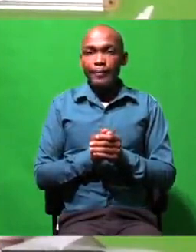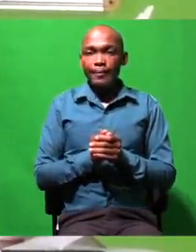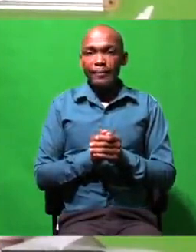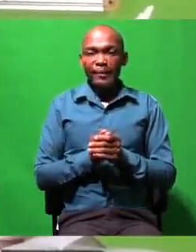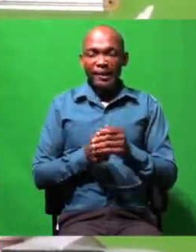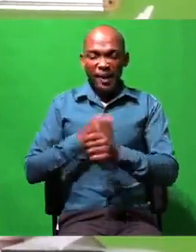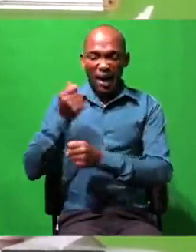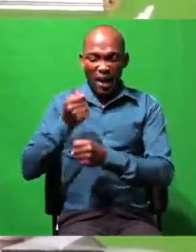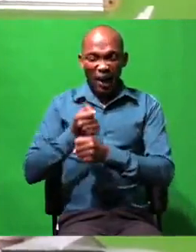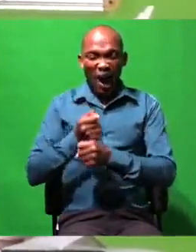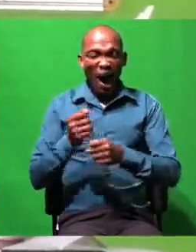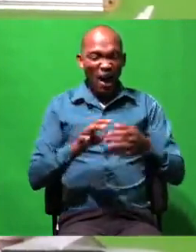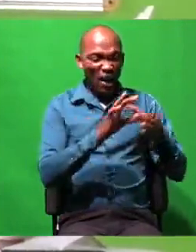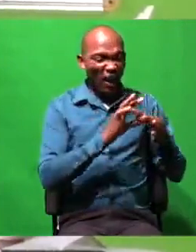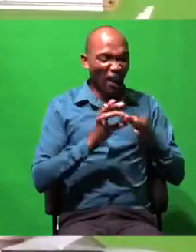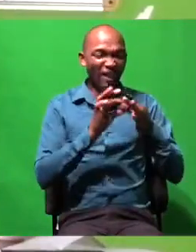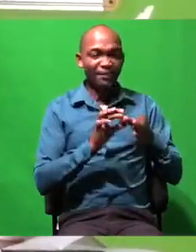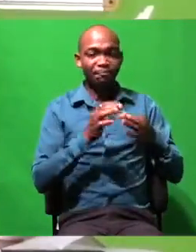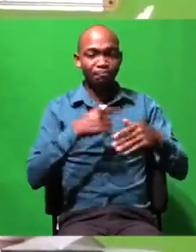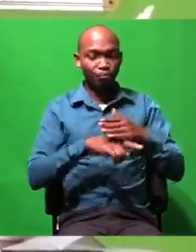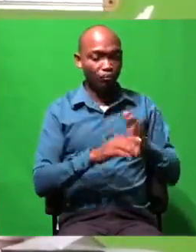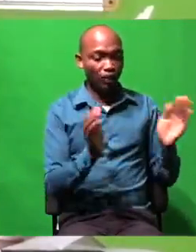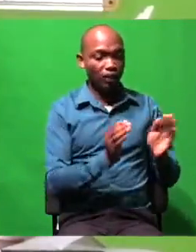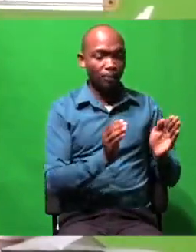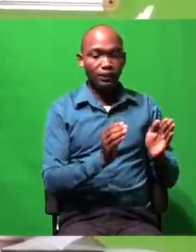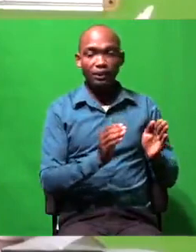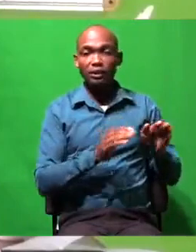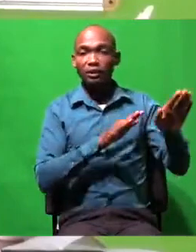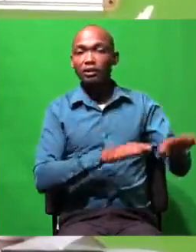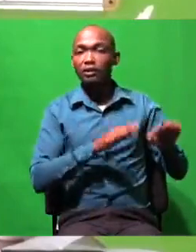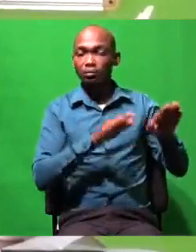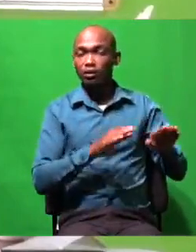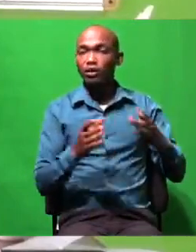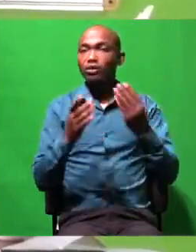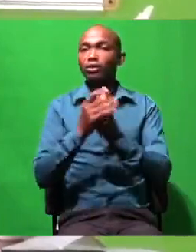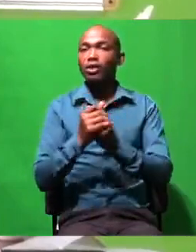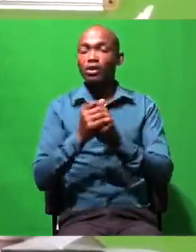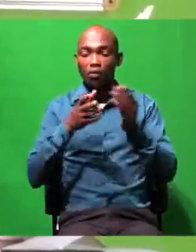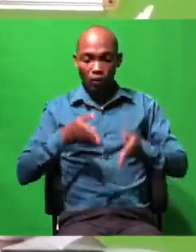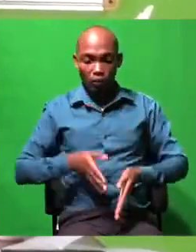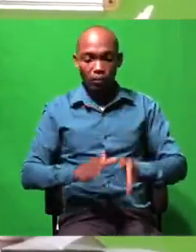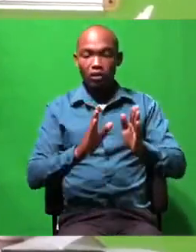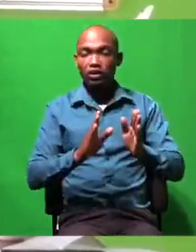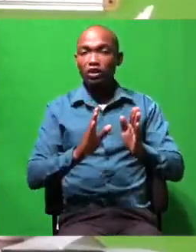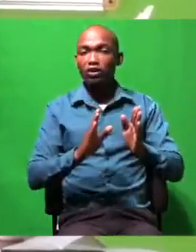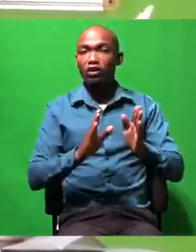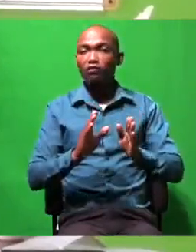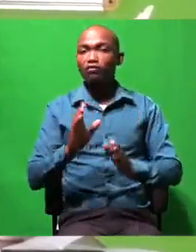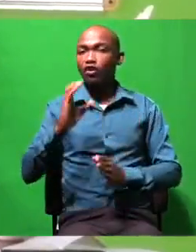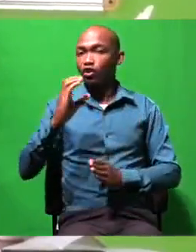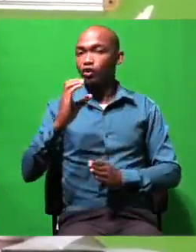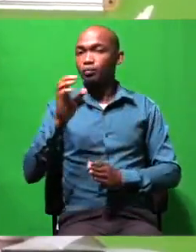That the practice that involve keeping of animals and production of